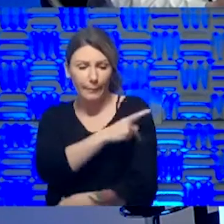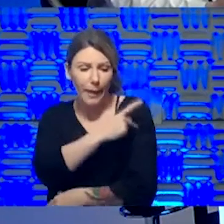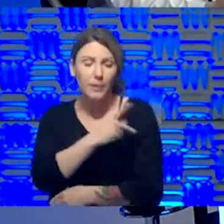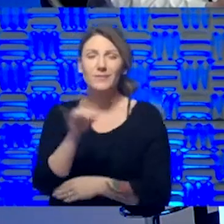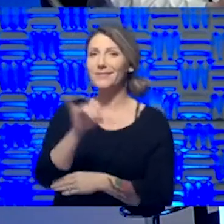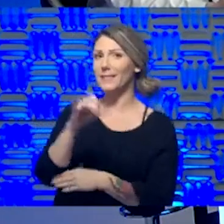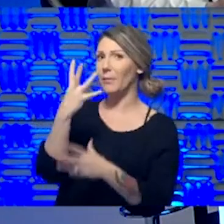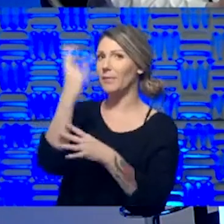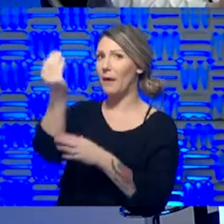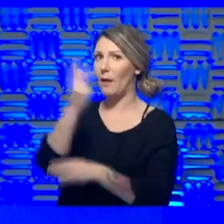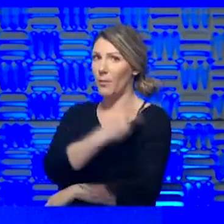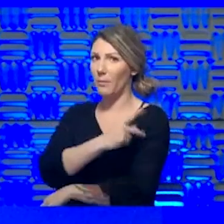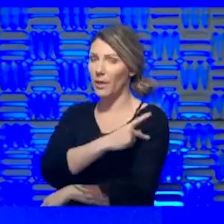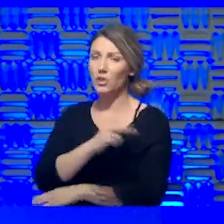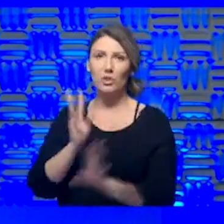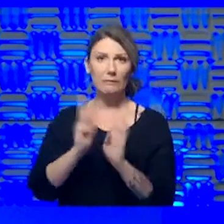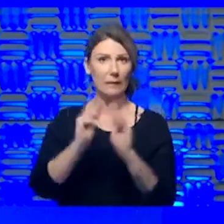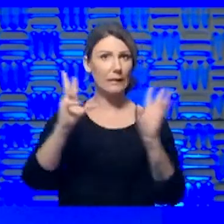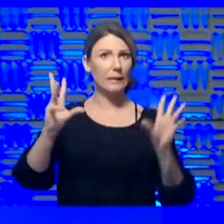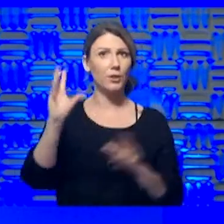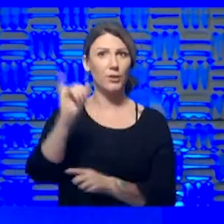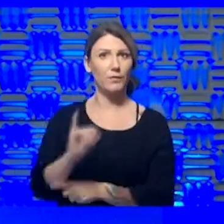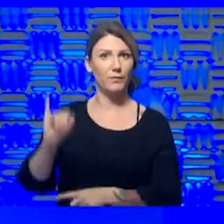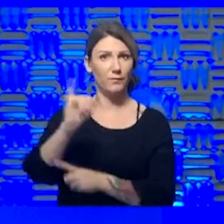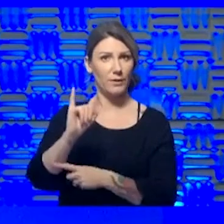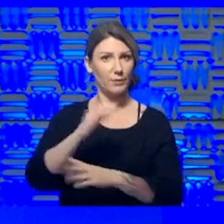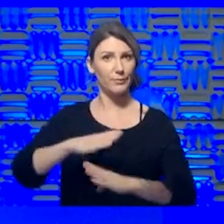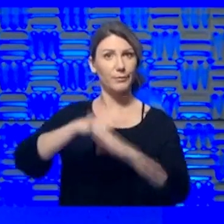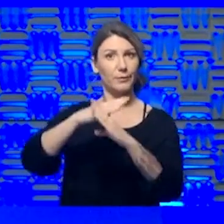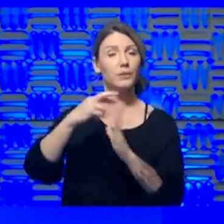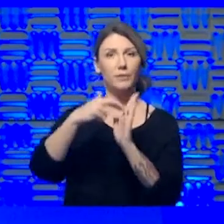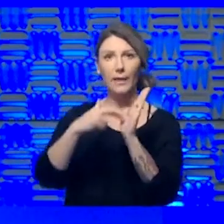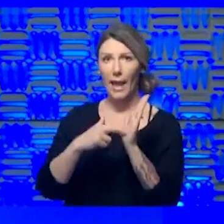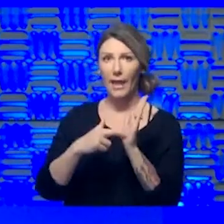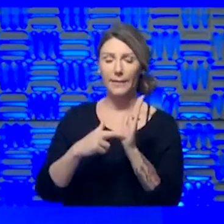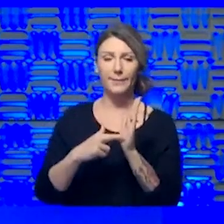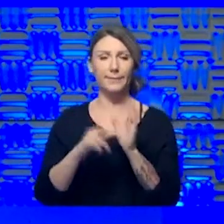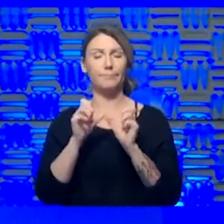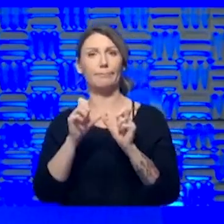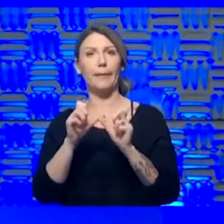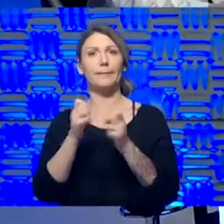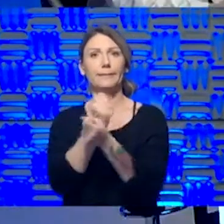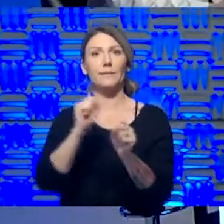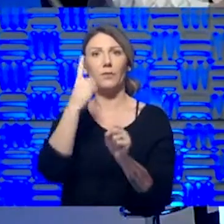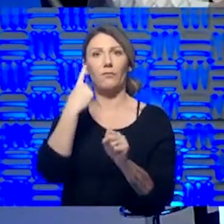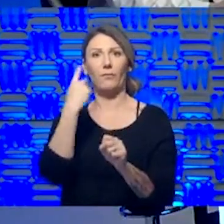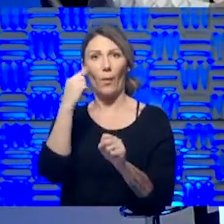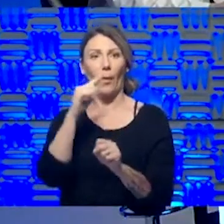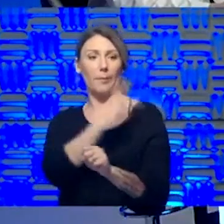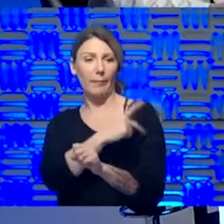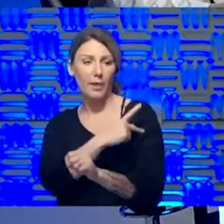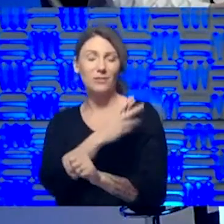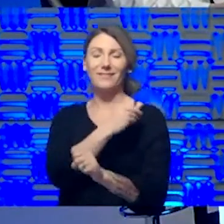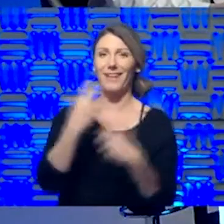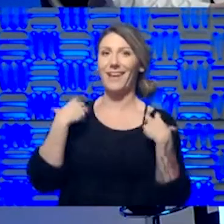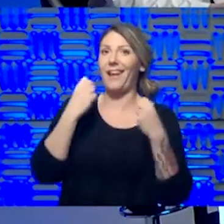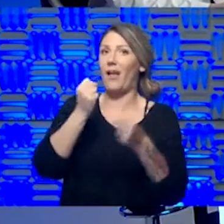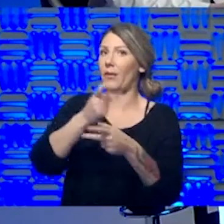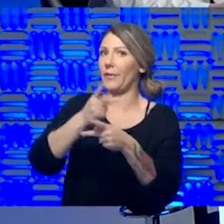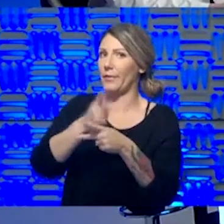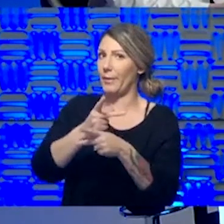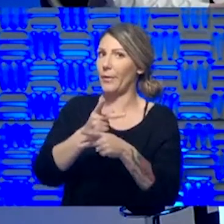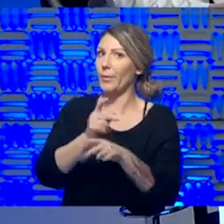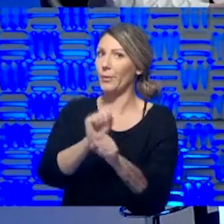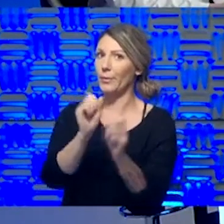have really clear infection prevention guidelines to keep our patients safe and our other healthcare workers. So, yeah. You know, the other thing, we just